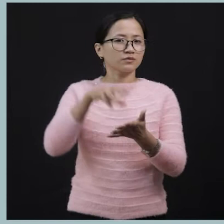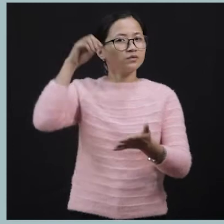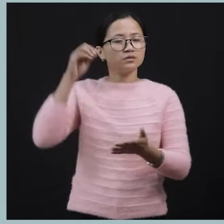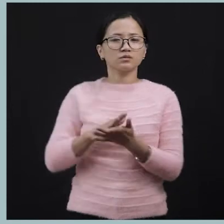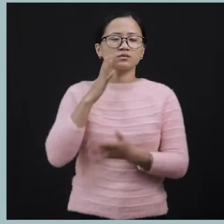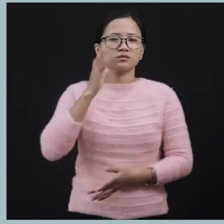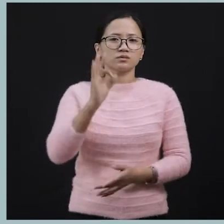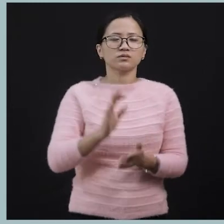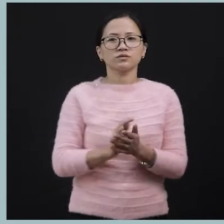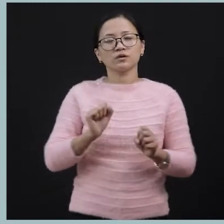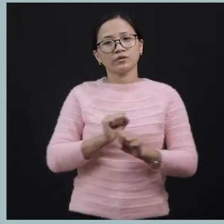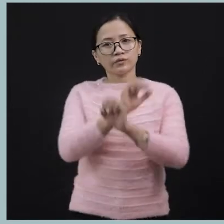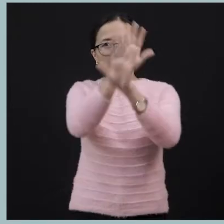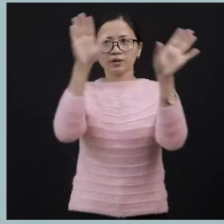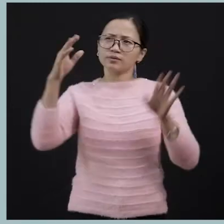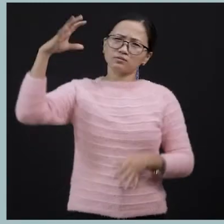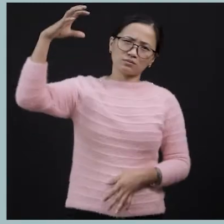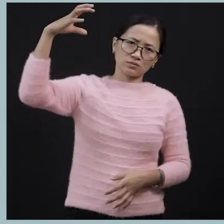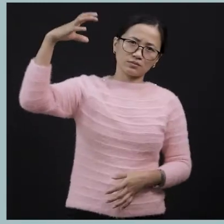the importance of light.